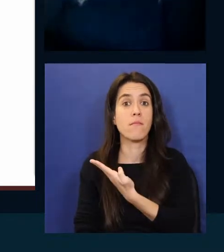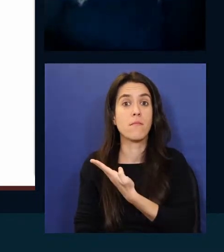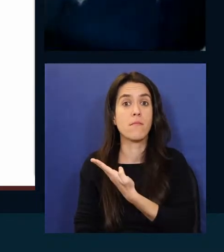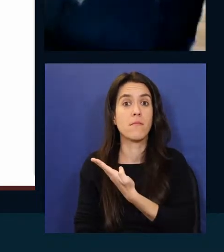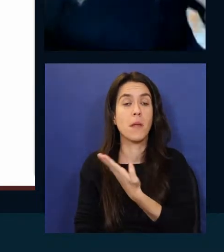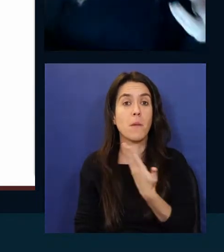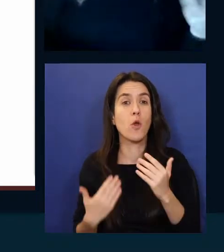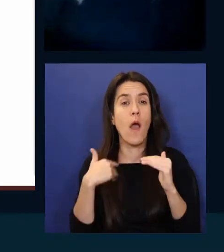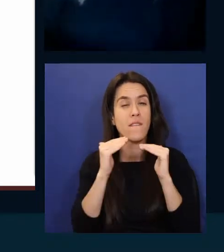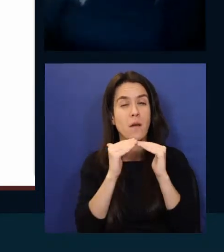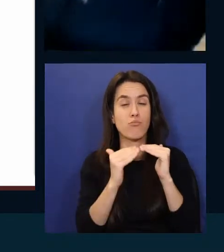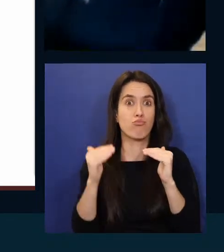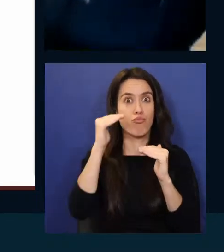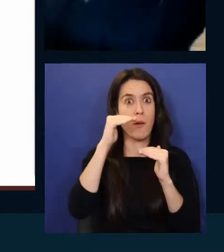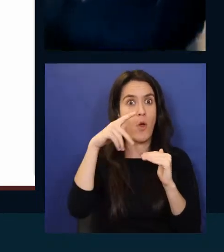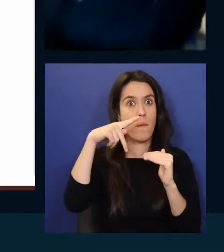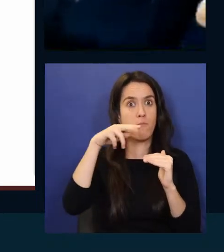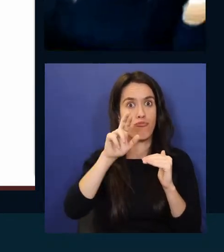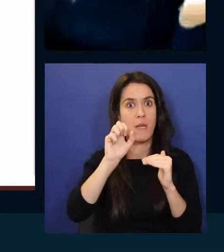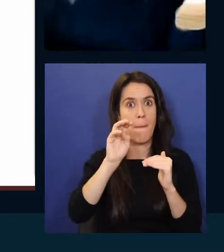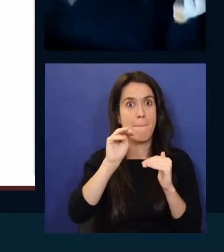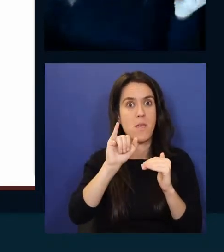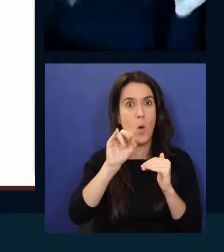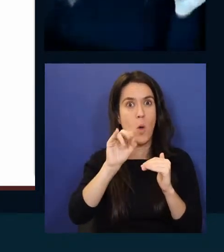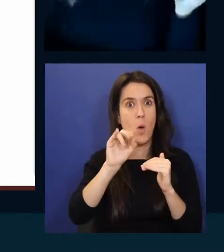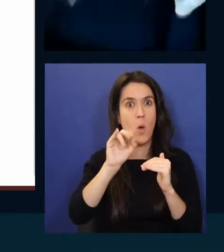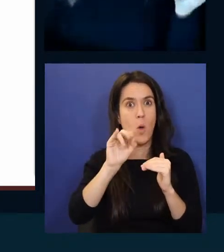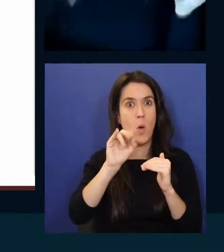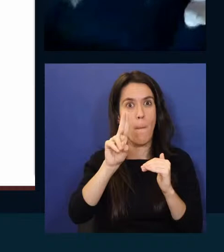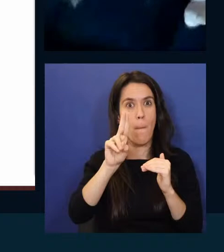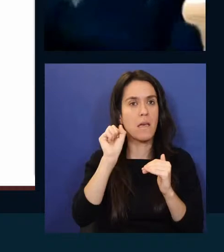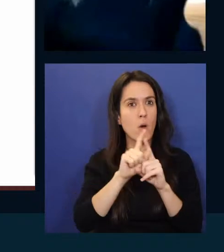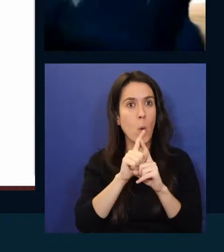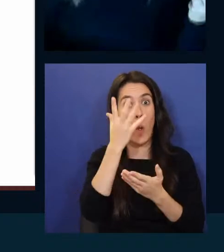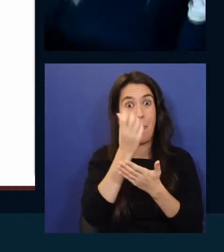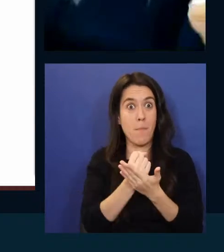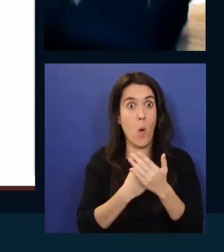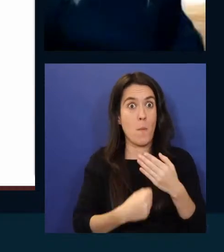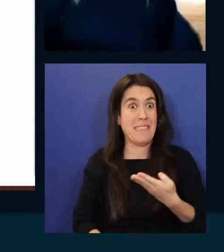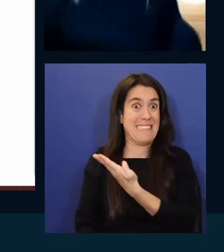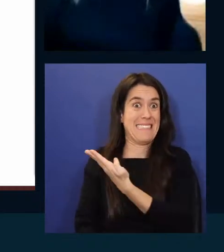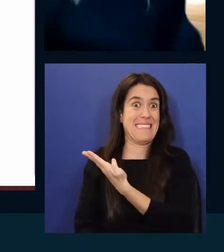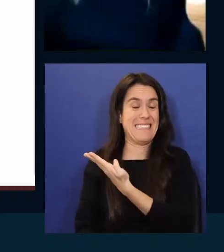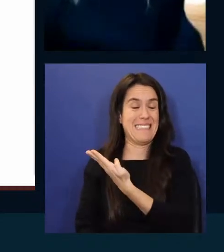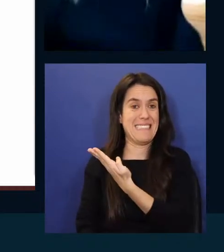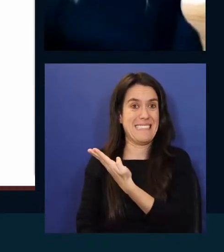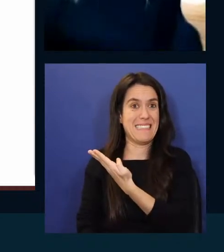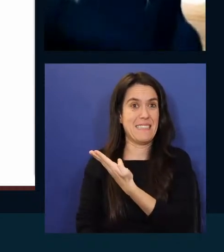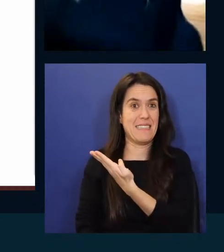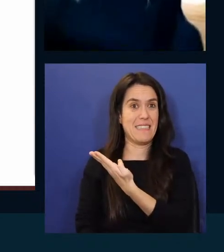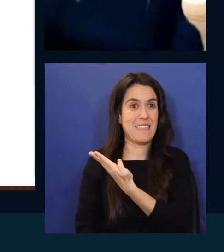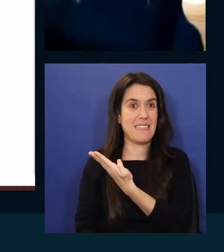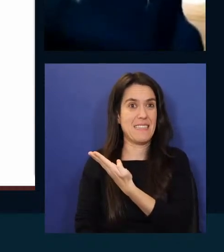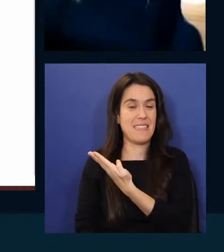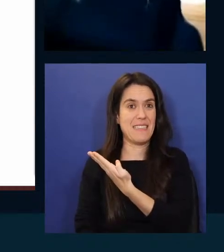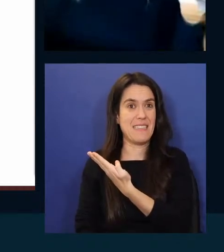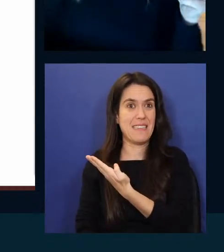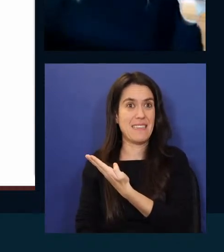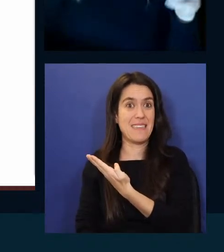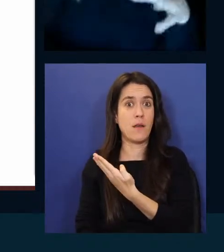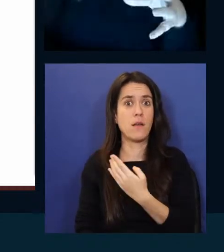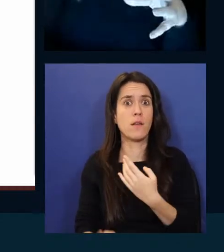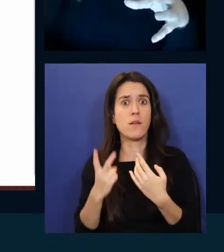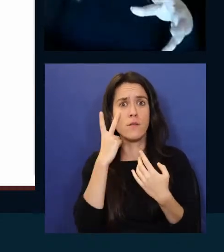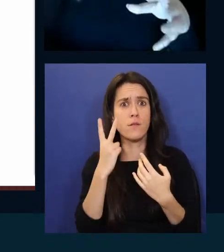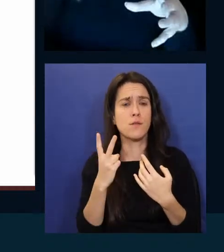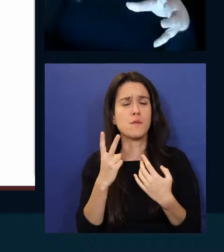your deployments from within Teams. So there is actually not that many